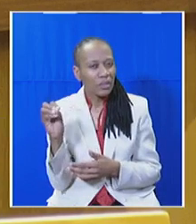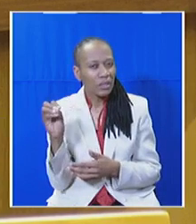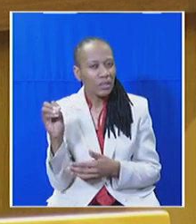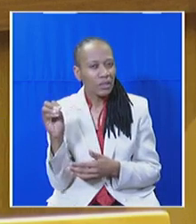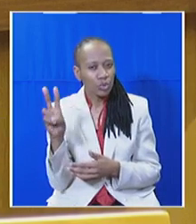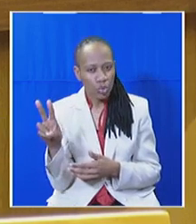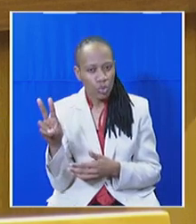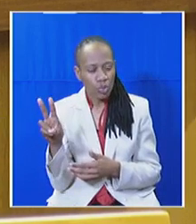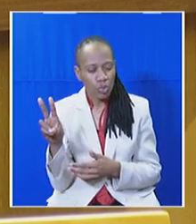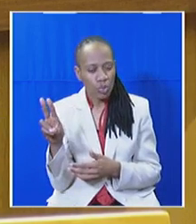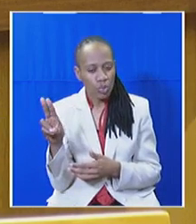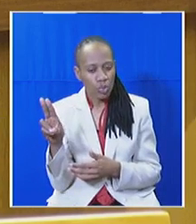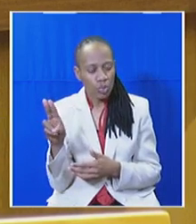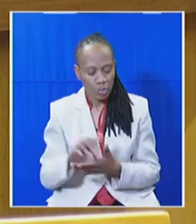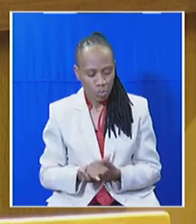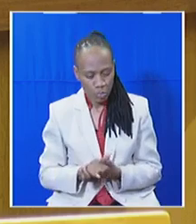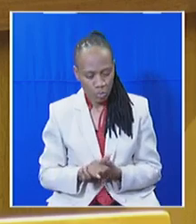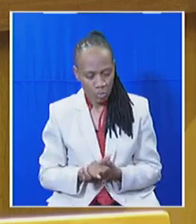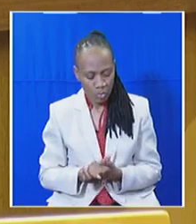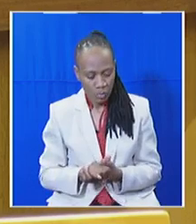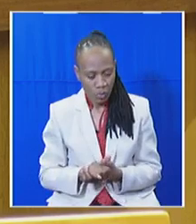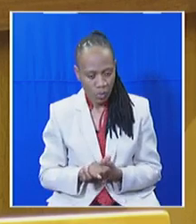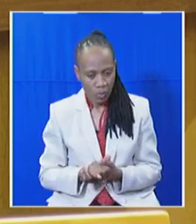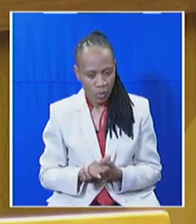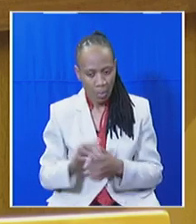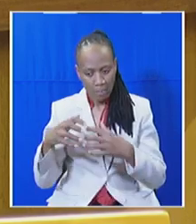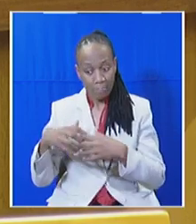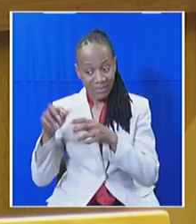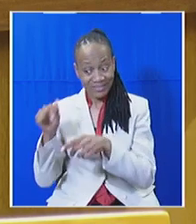2002. This mechanism